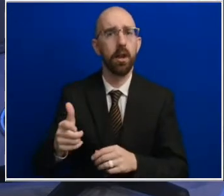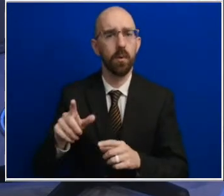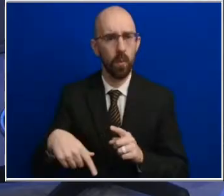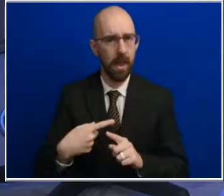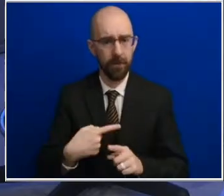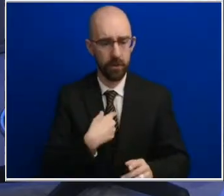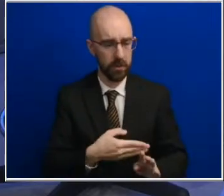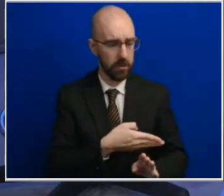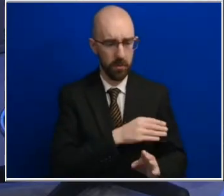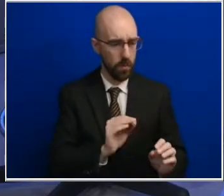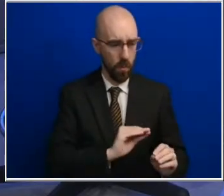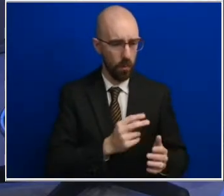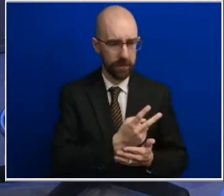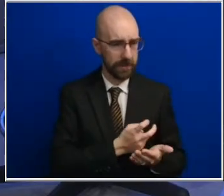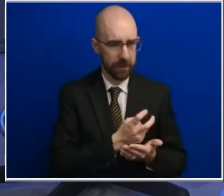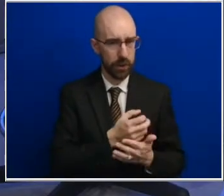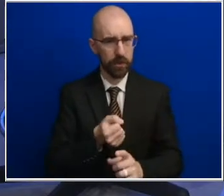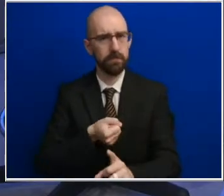before?